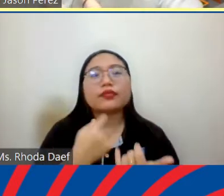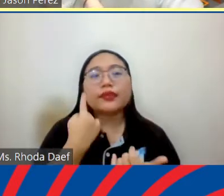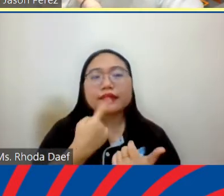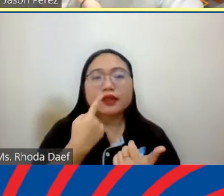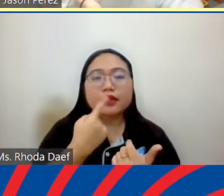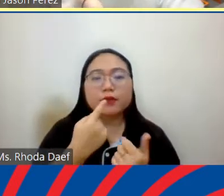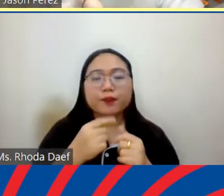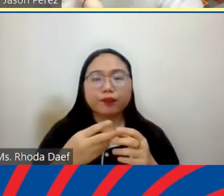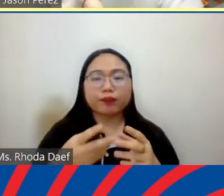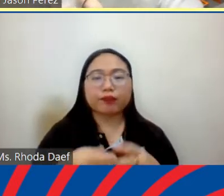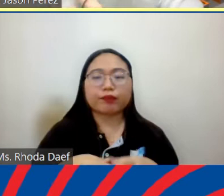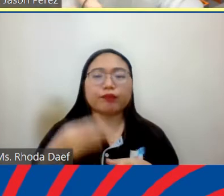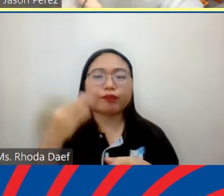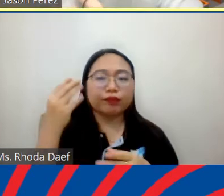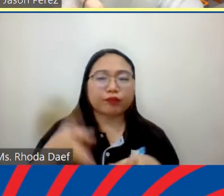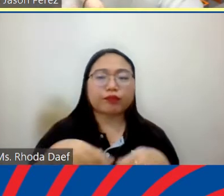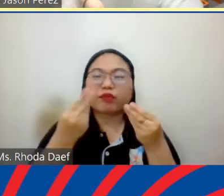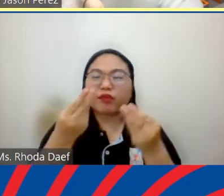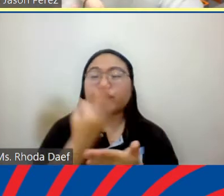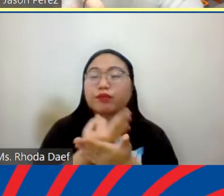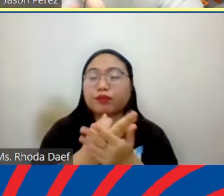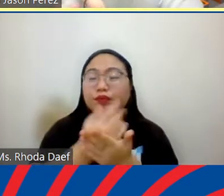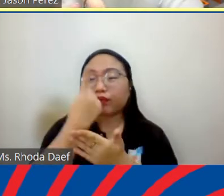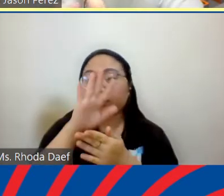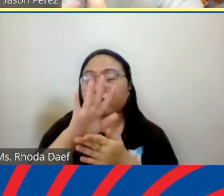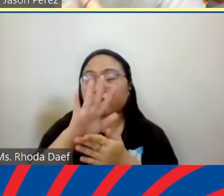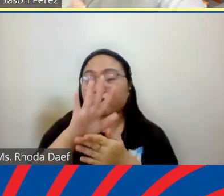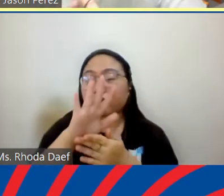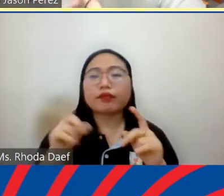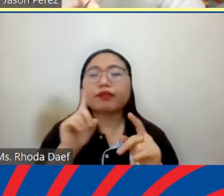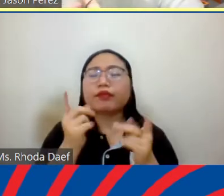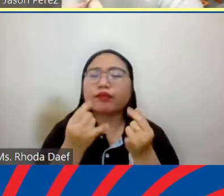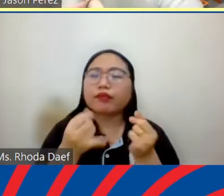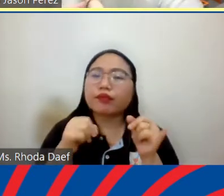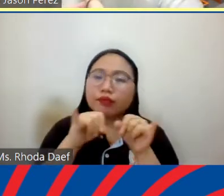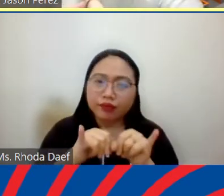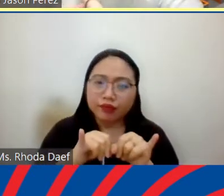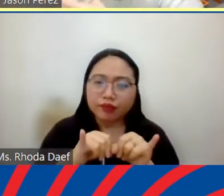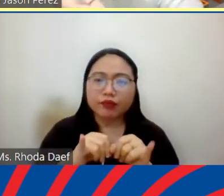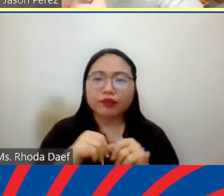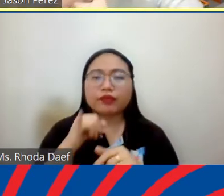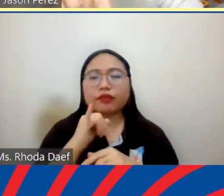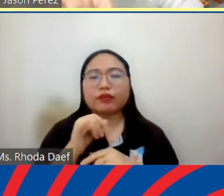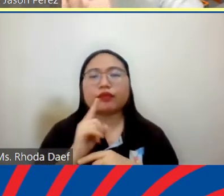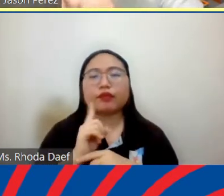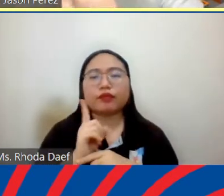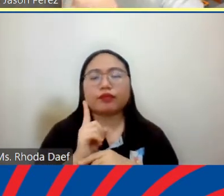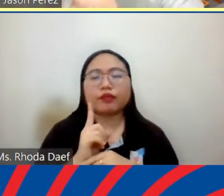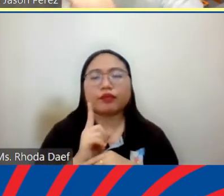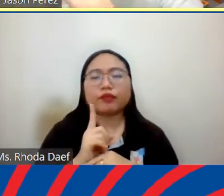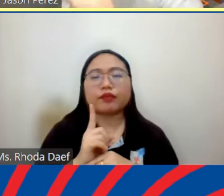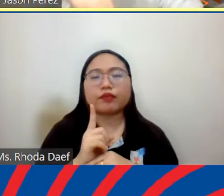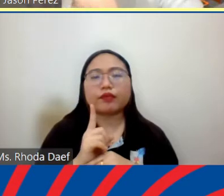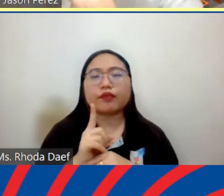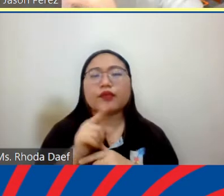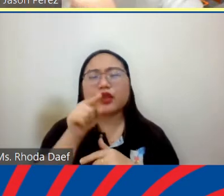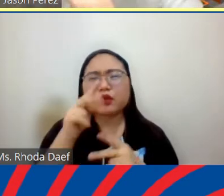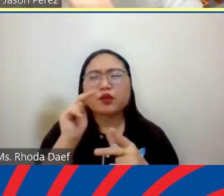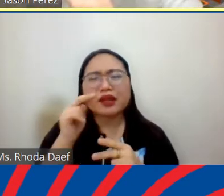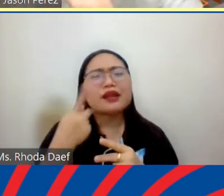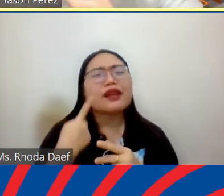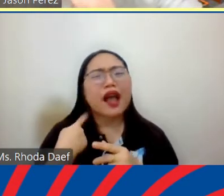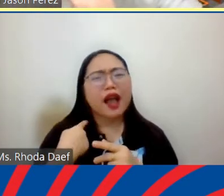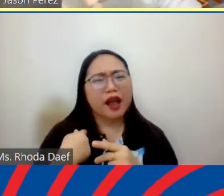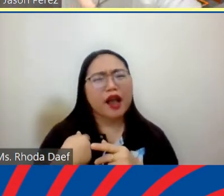research. But what's important is that you should have a framework, no, at least one. No, you should have a